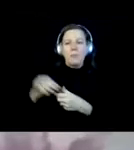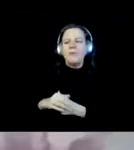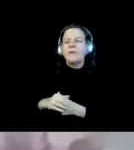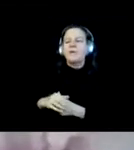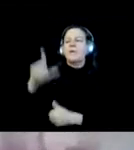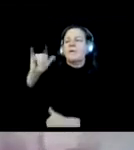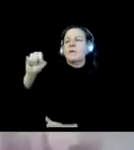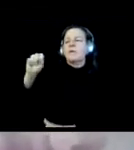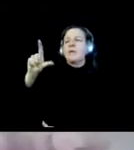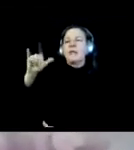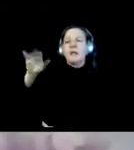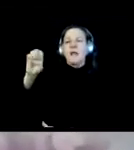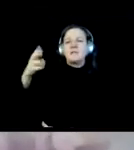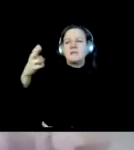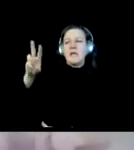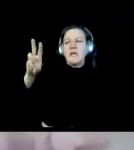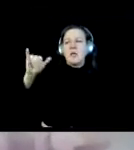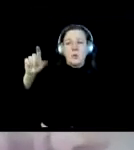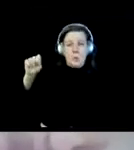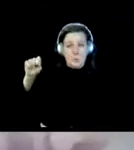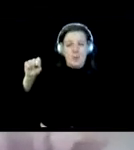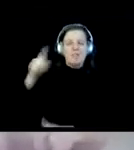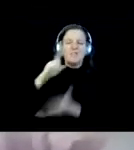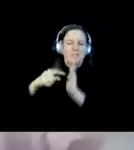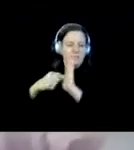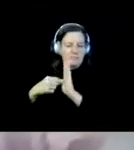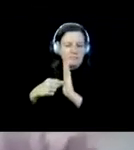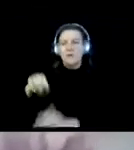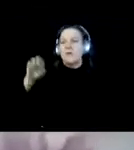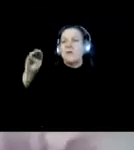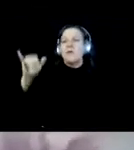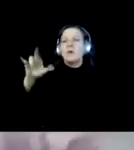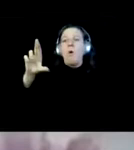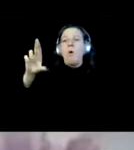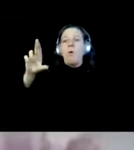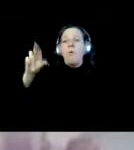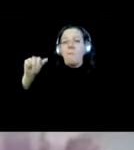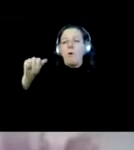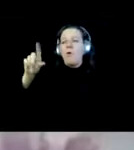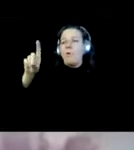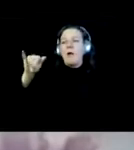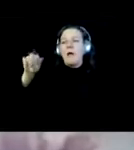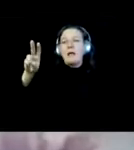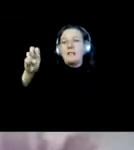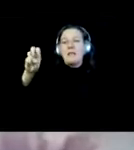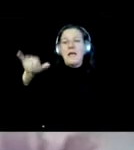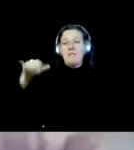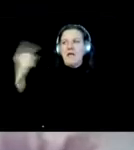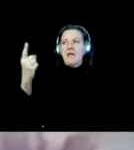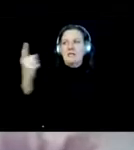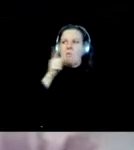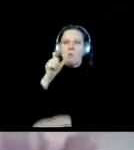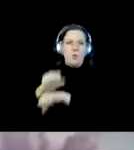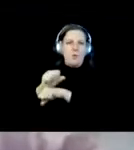Leslie Hewitt, for example, or Moira Davey, also someone whose work I saw really early on. Those